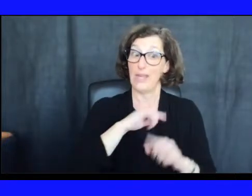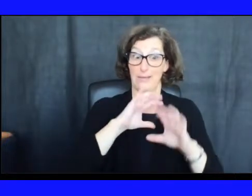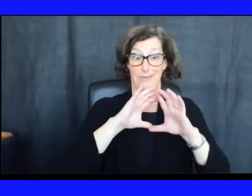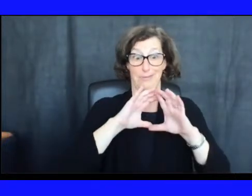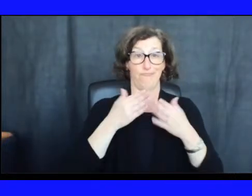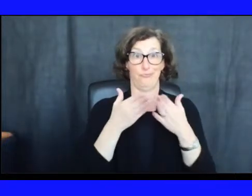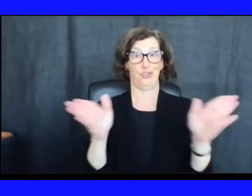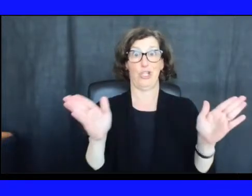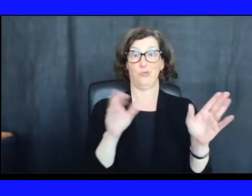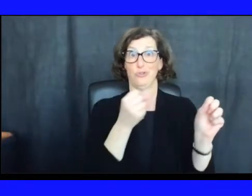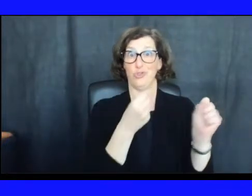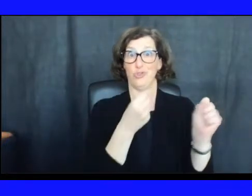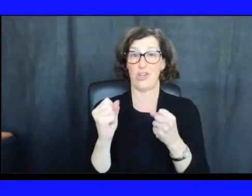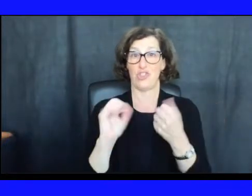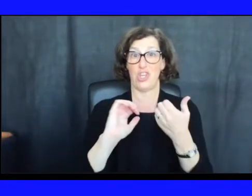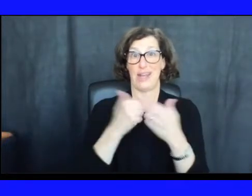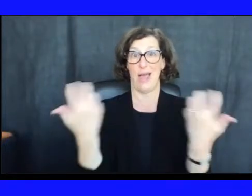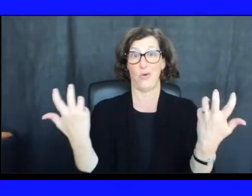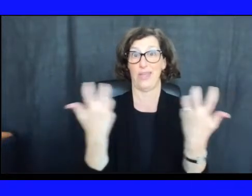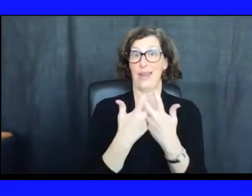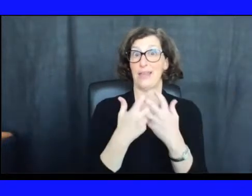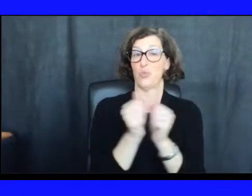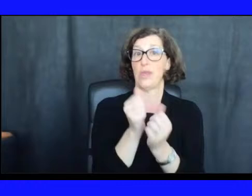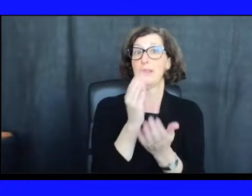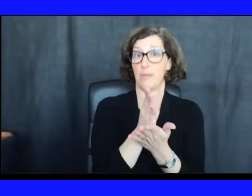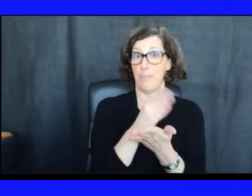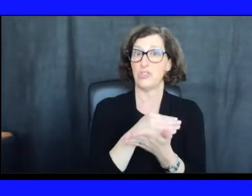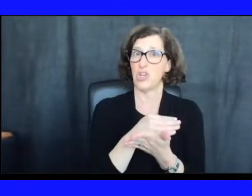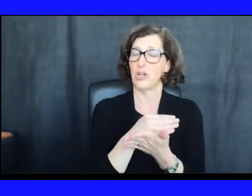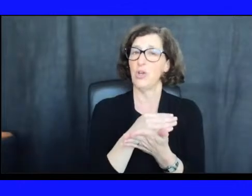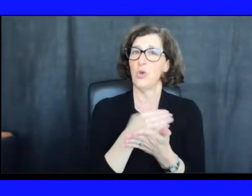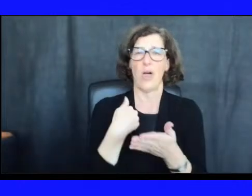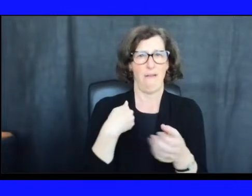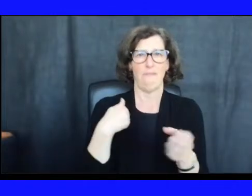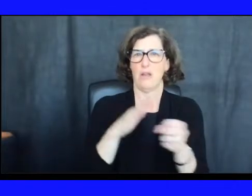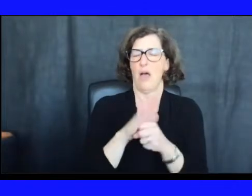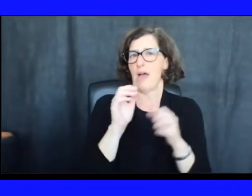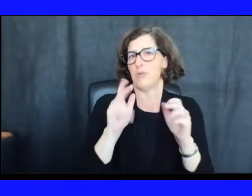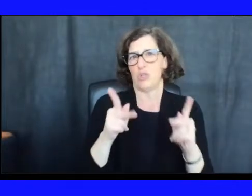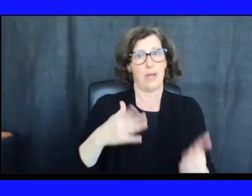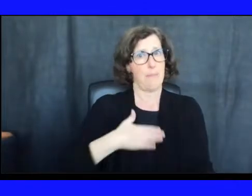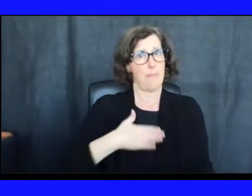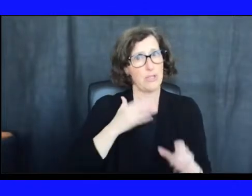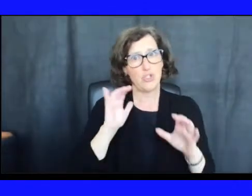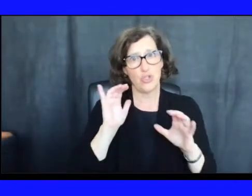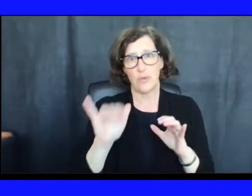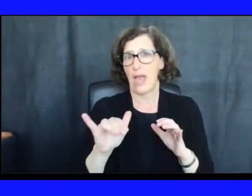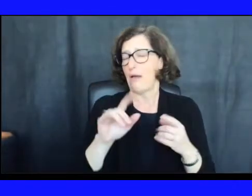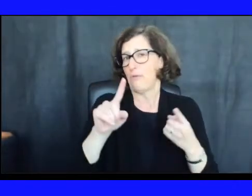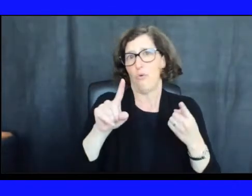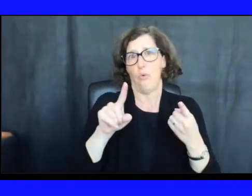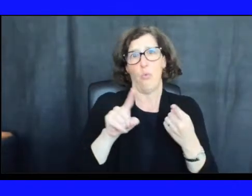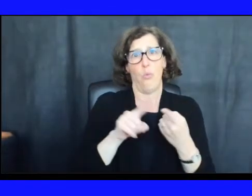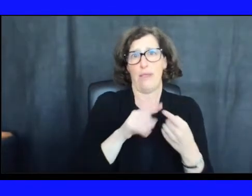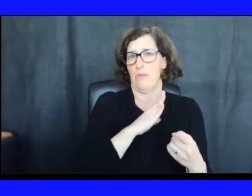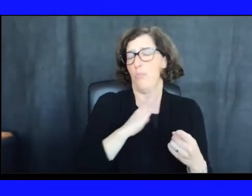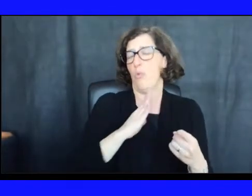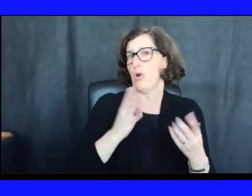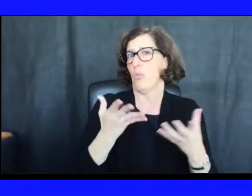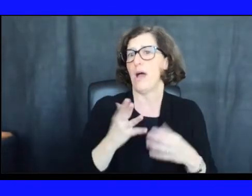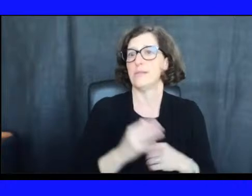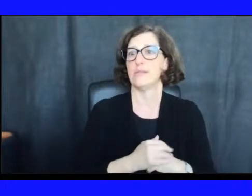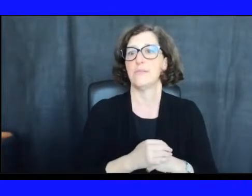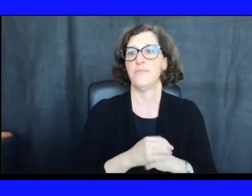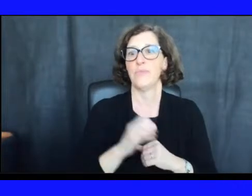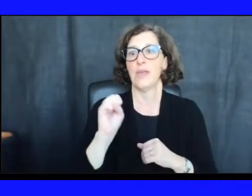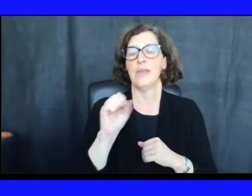focused on. Sure, okay. I think, Sally, that's a great suggestion, and I think we will have to work with Coalicia